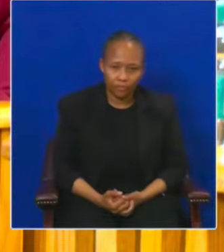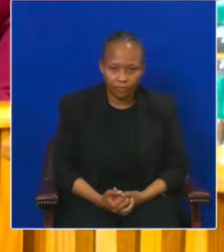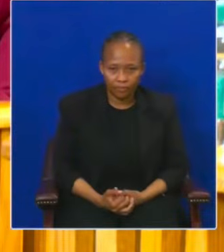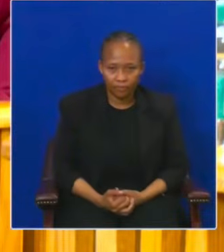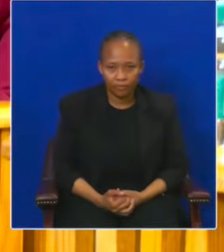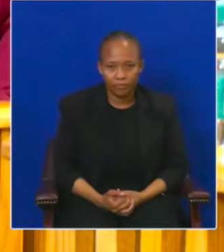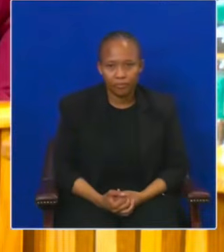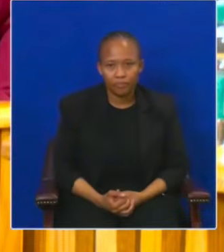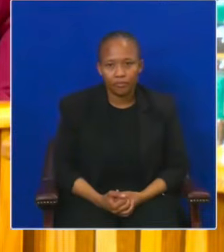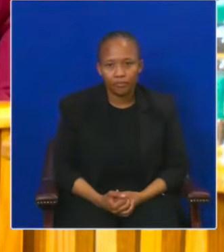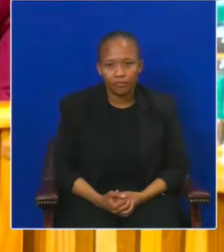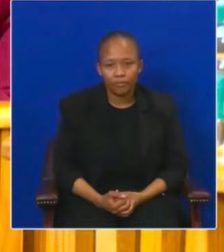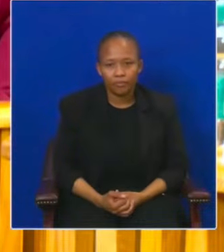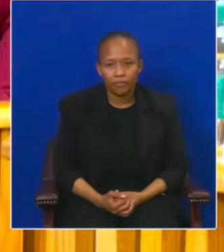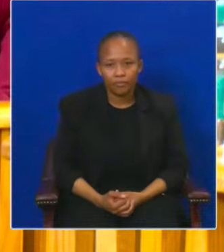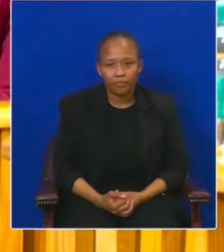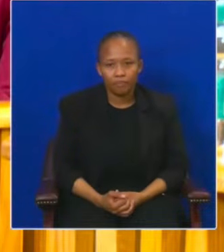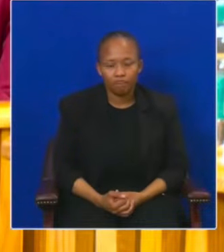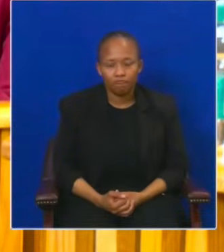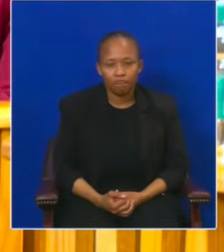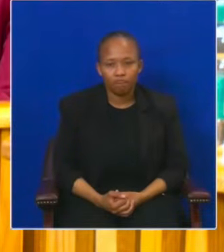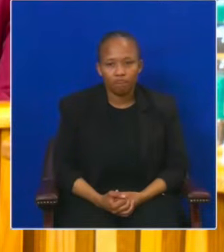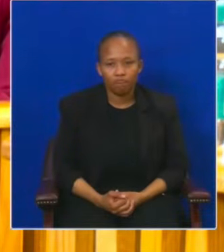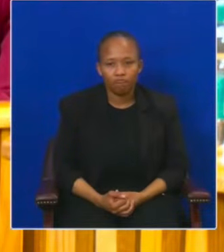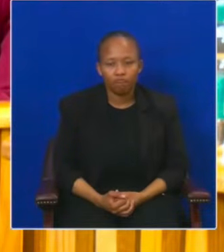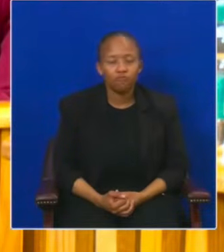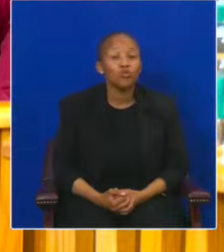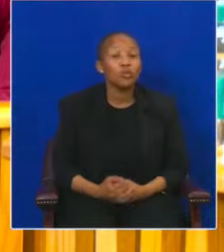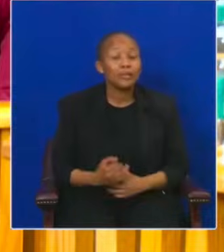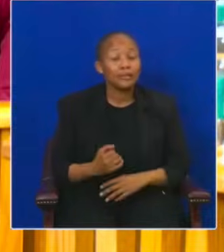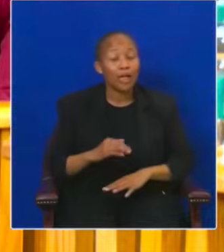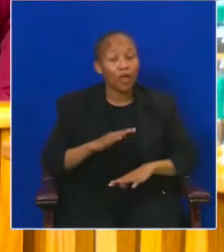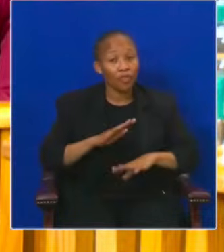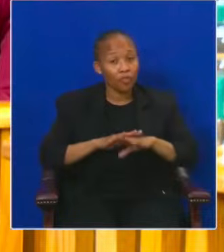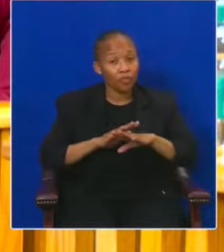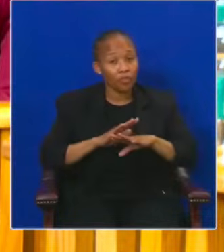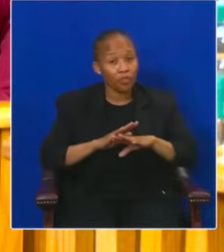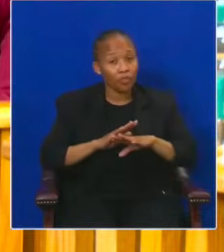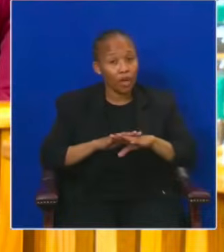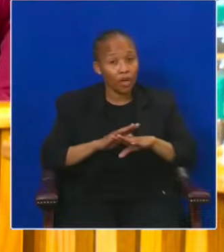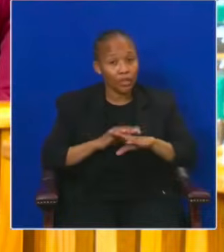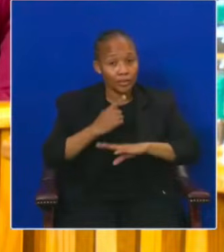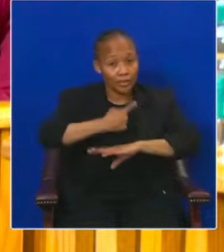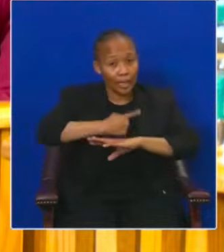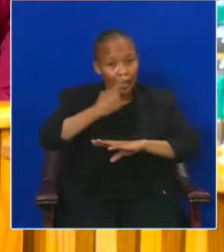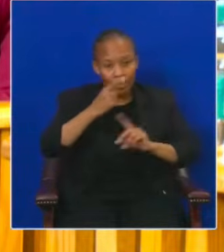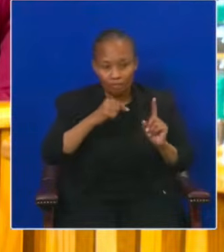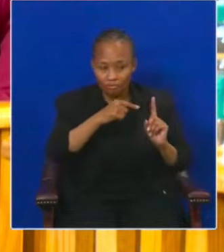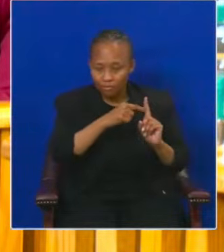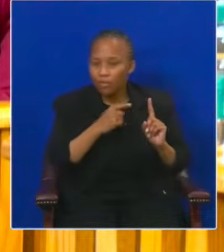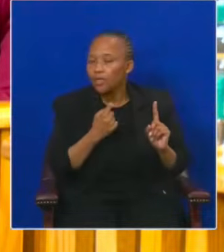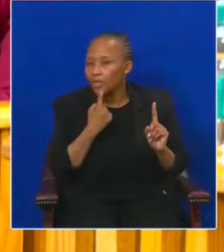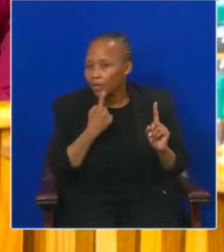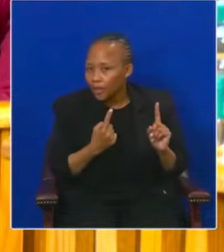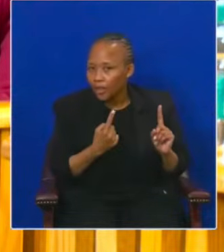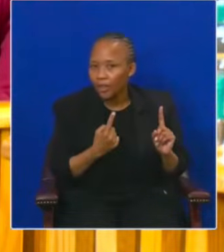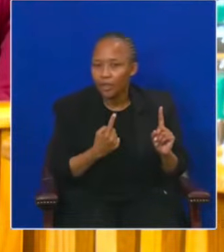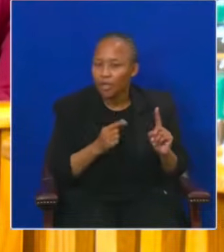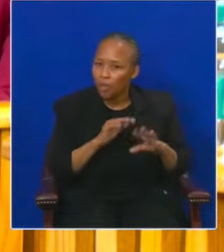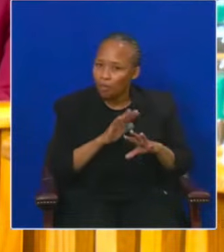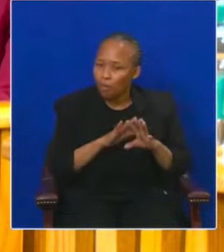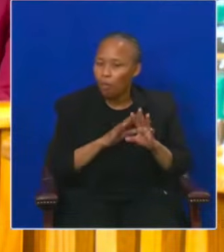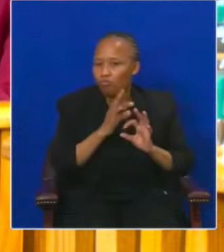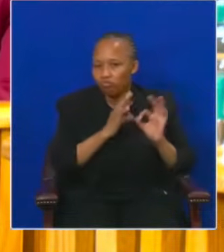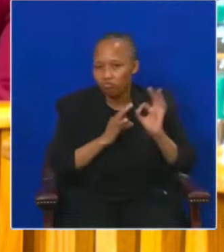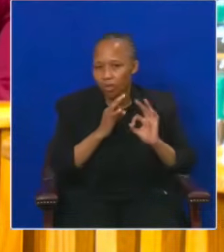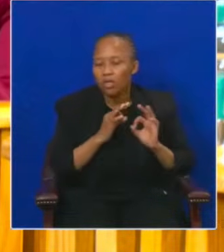furthermore, on that day, he indicated that he was in constant communication with the police